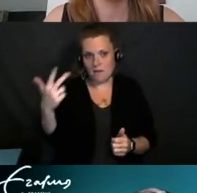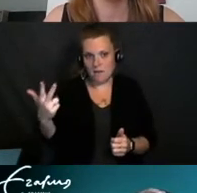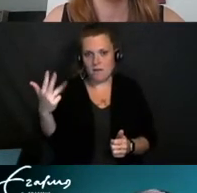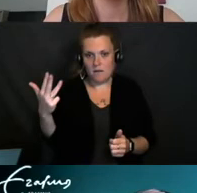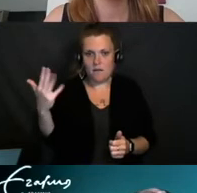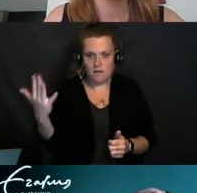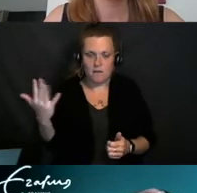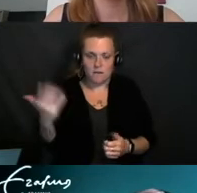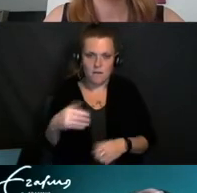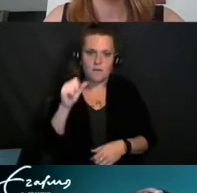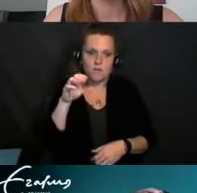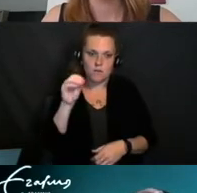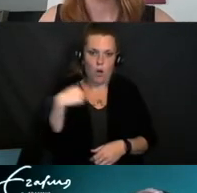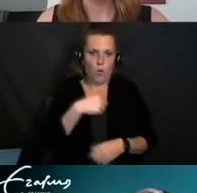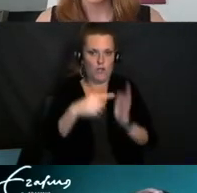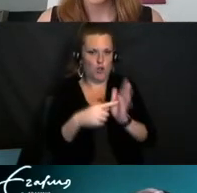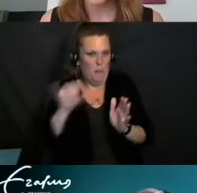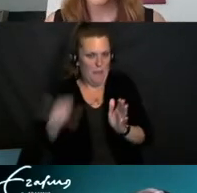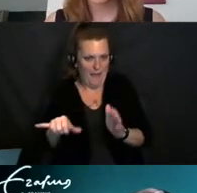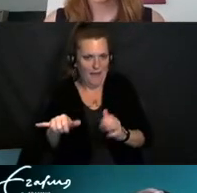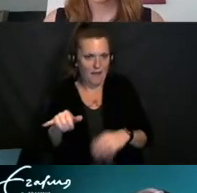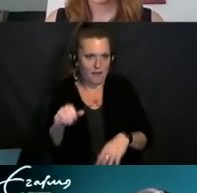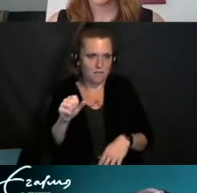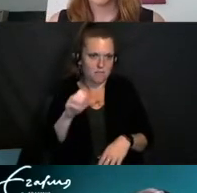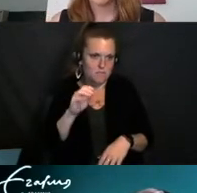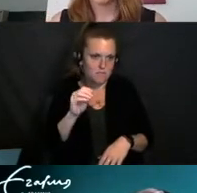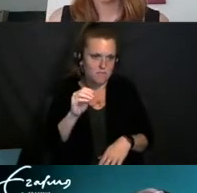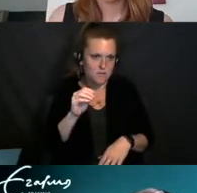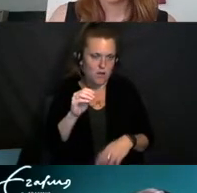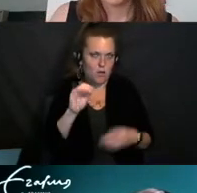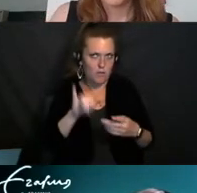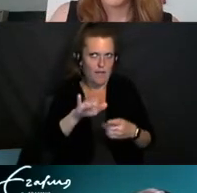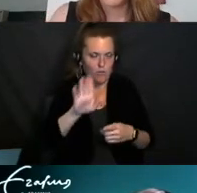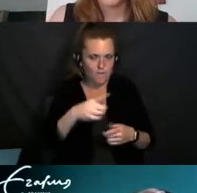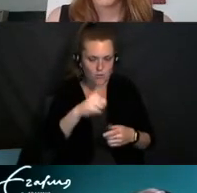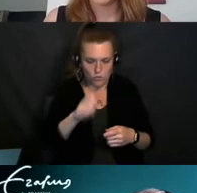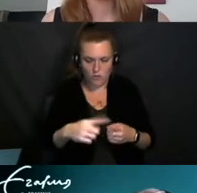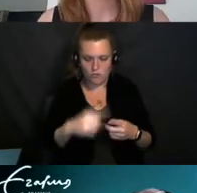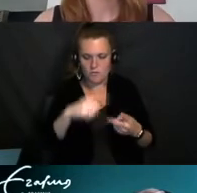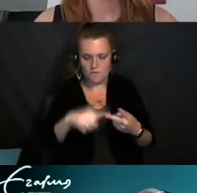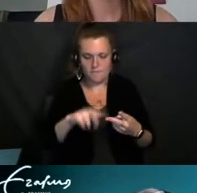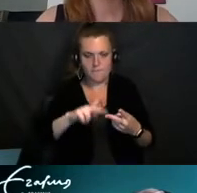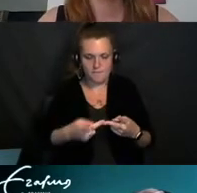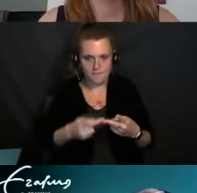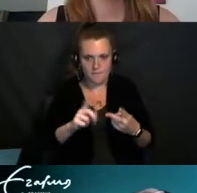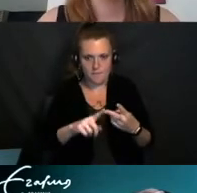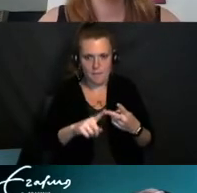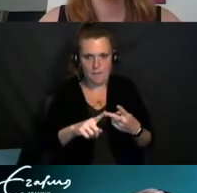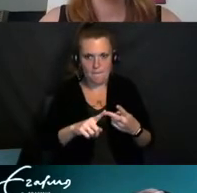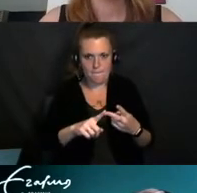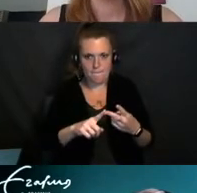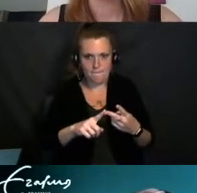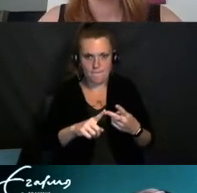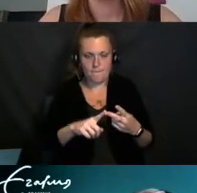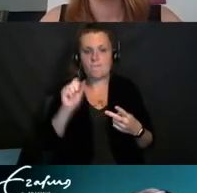finger. So this is for your first question. And then for the second one, yes, we